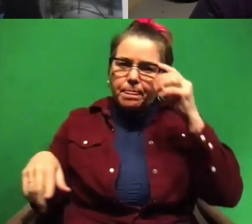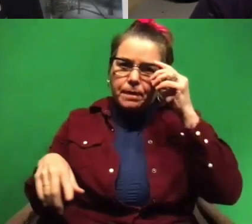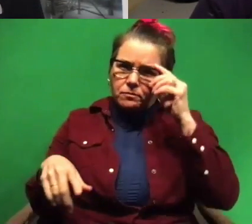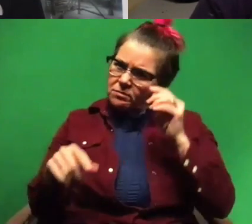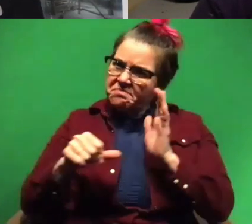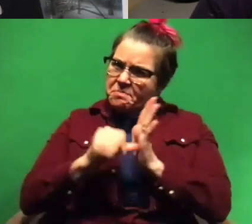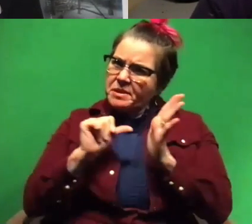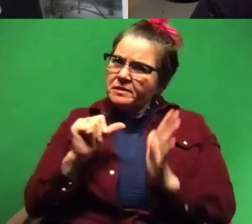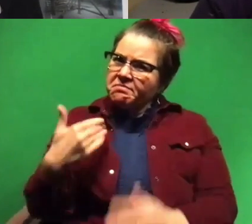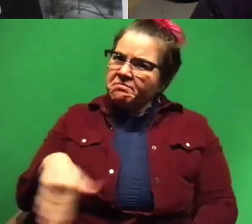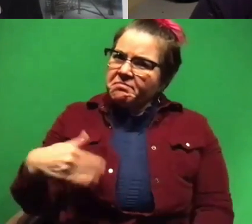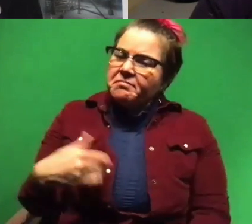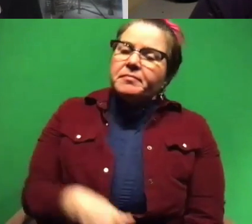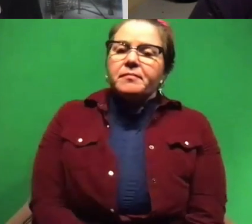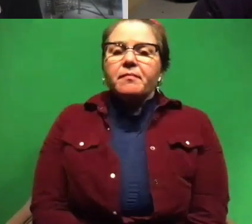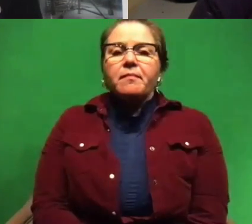impressive.